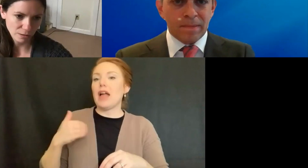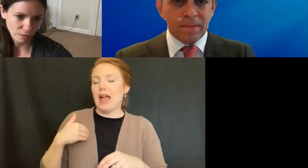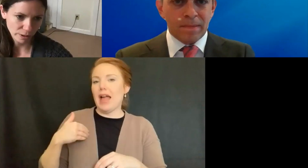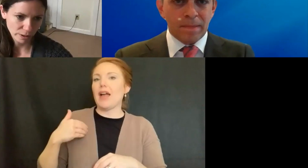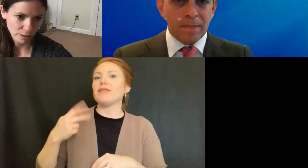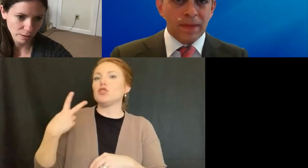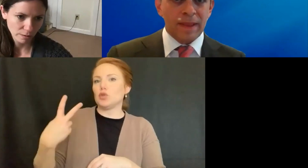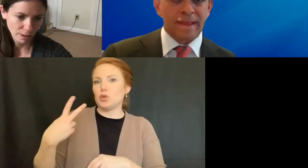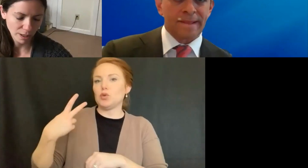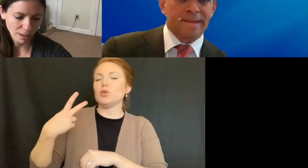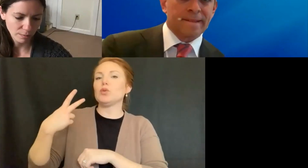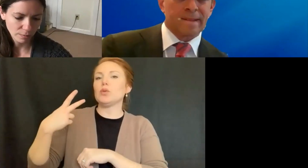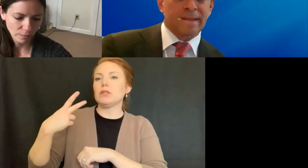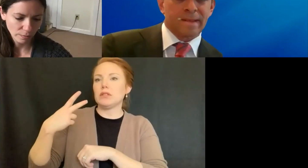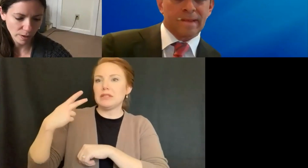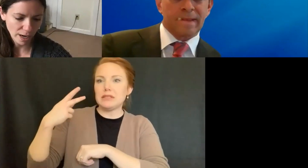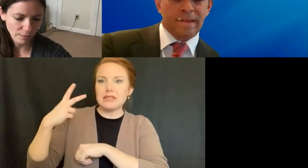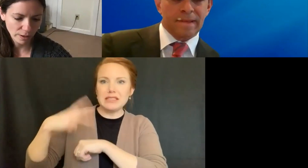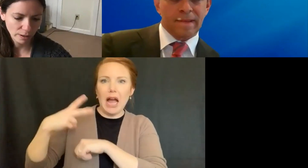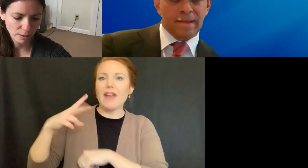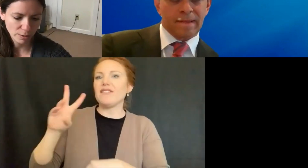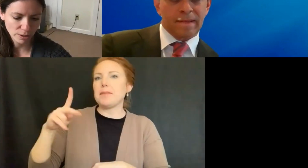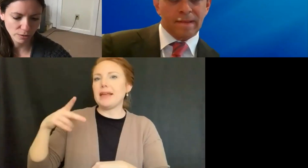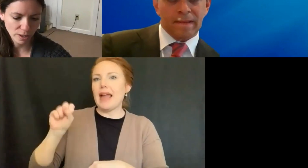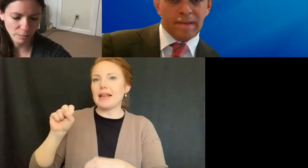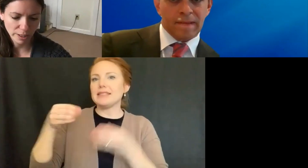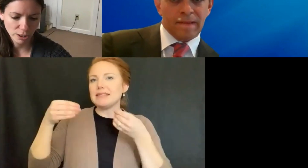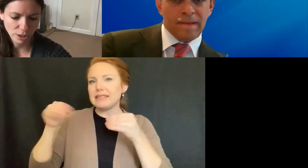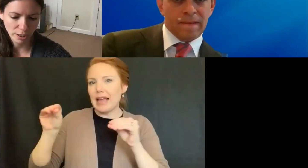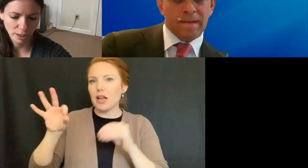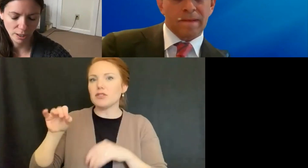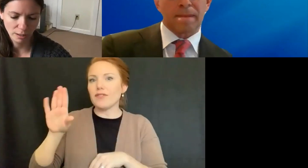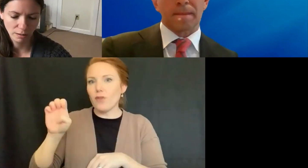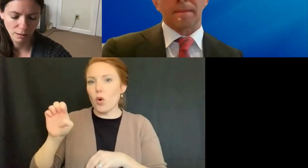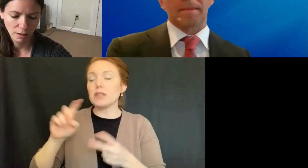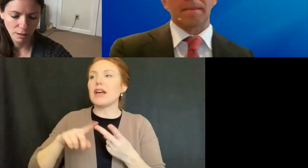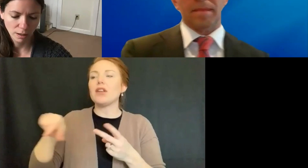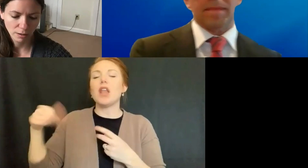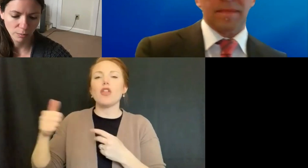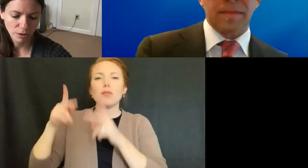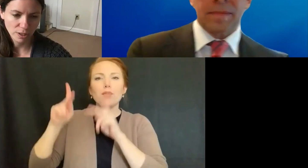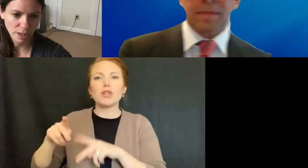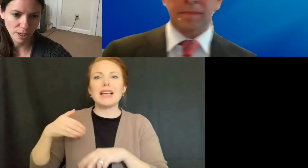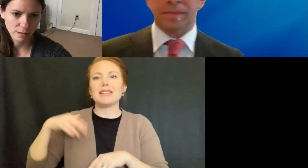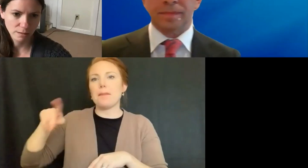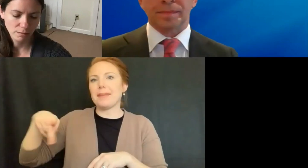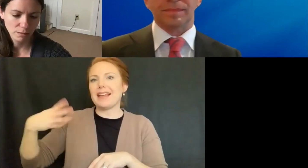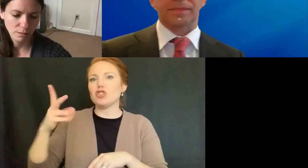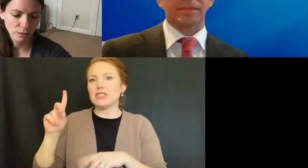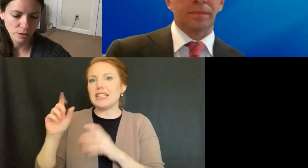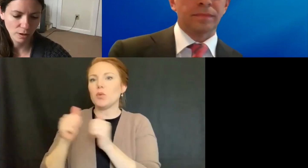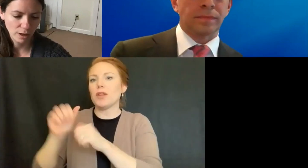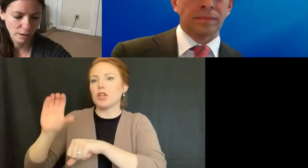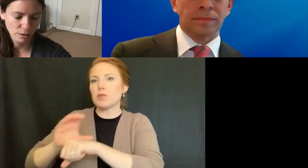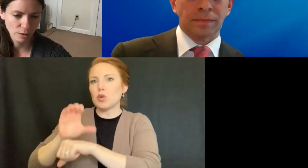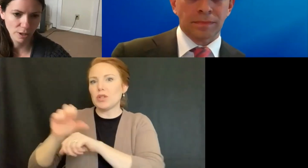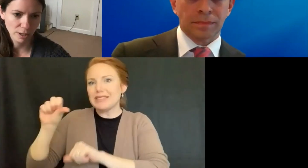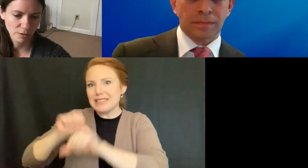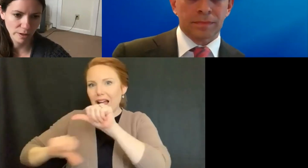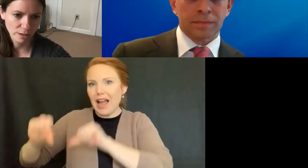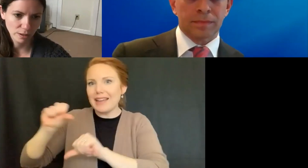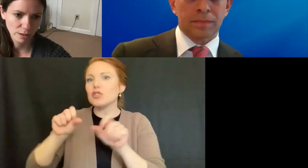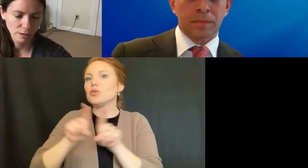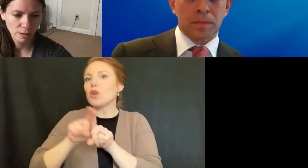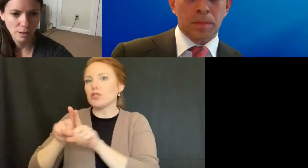of Salesforce. I have another person who's got a PhD in computer science, who's also a